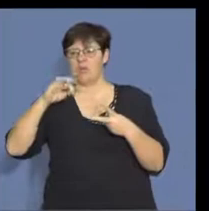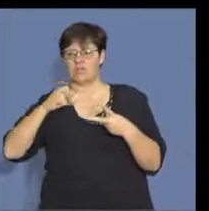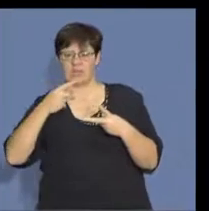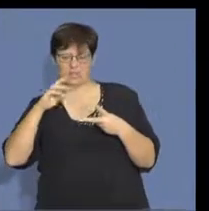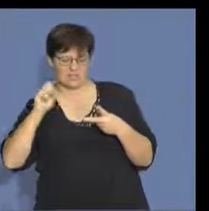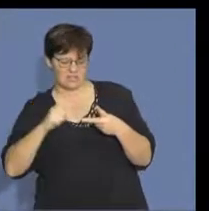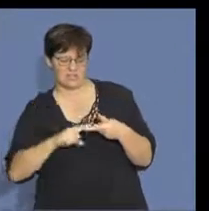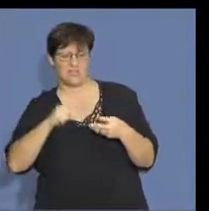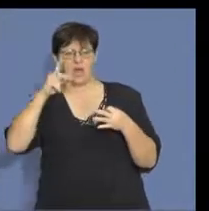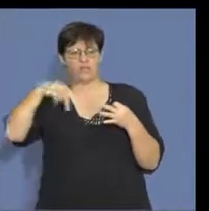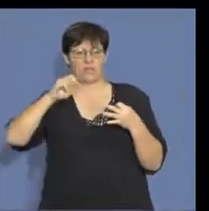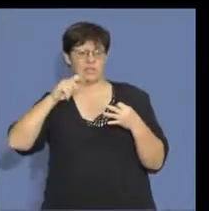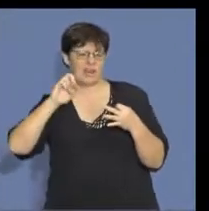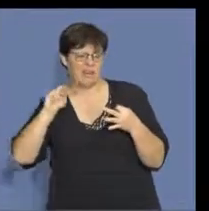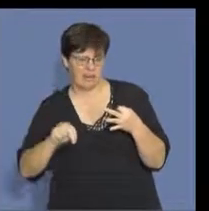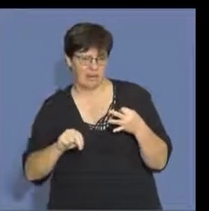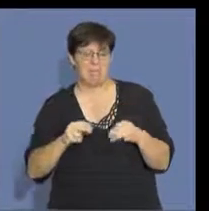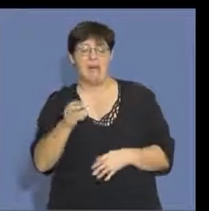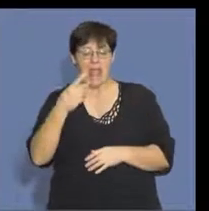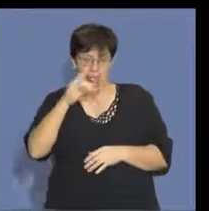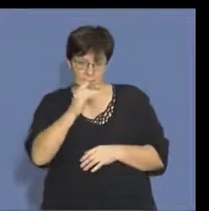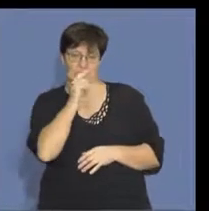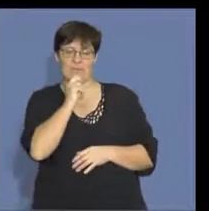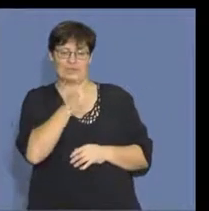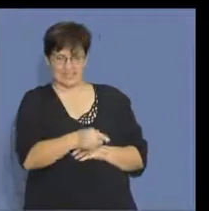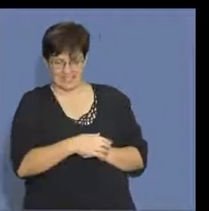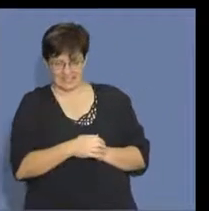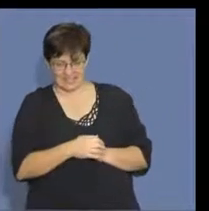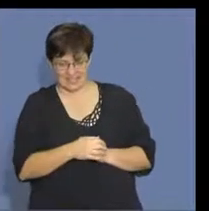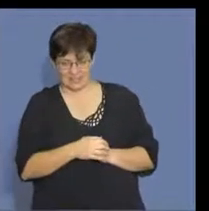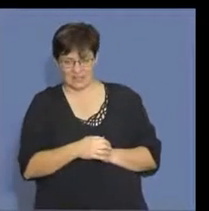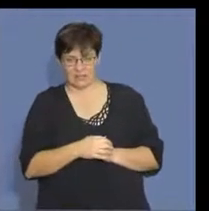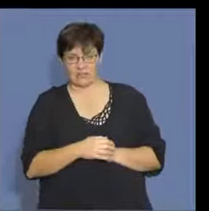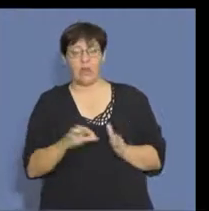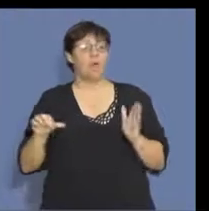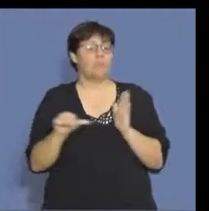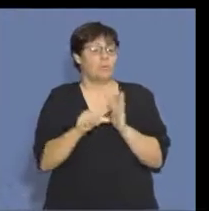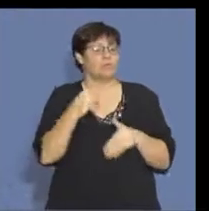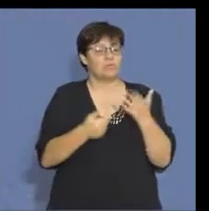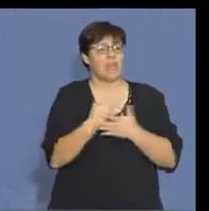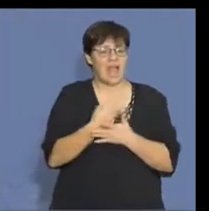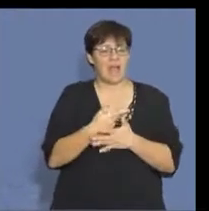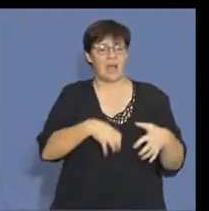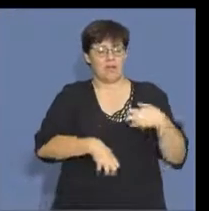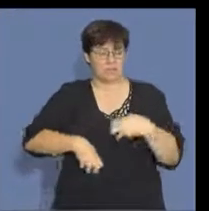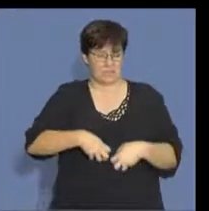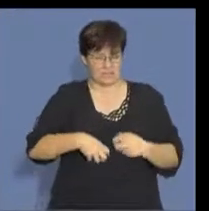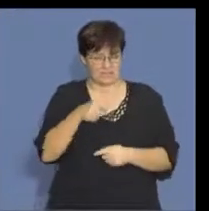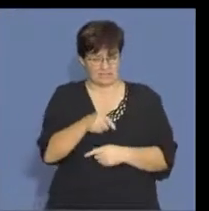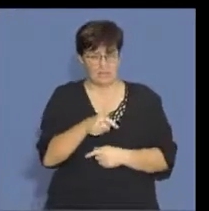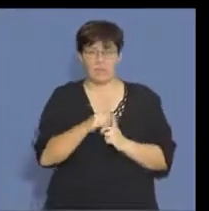proteins, which animals can use. So we know that during an important process like metabolism, of